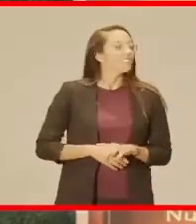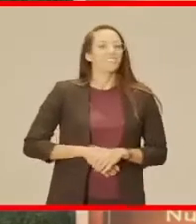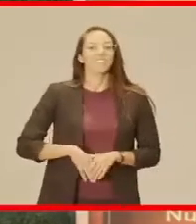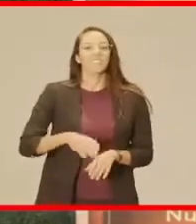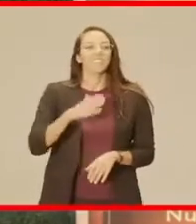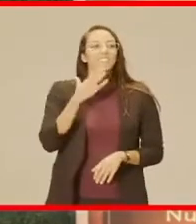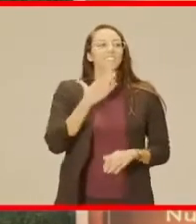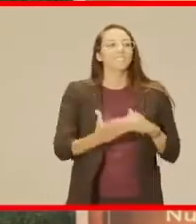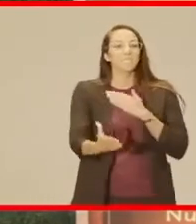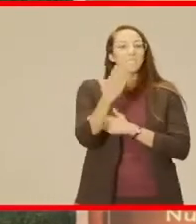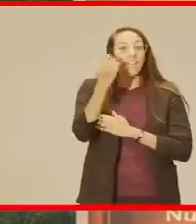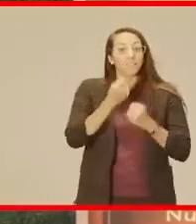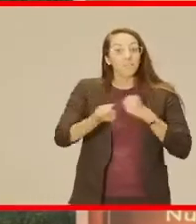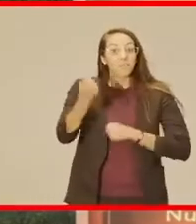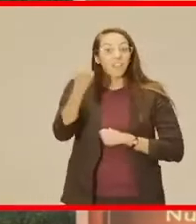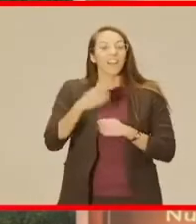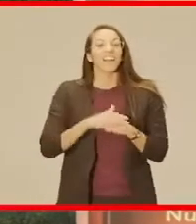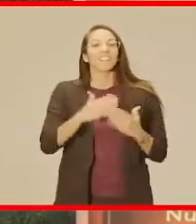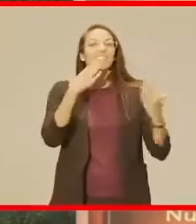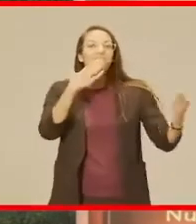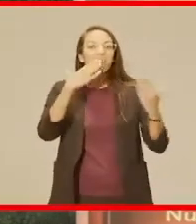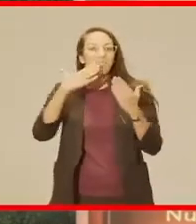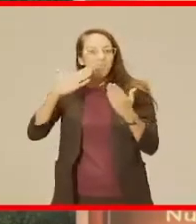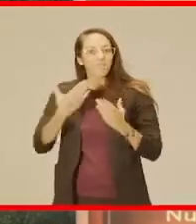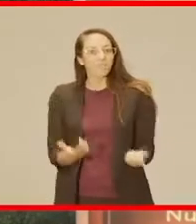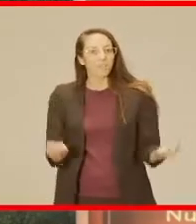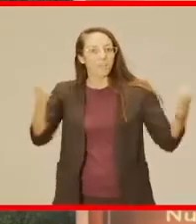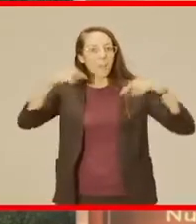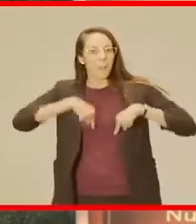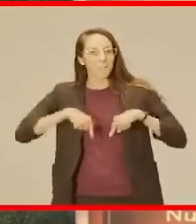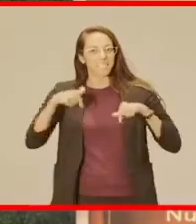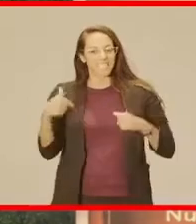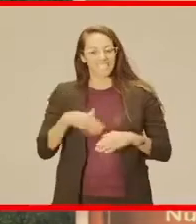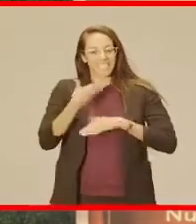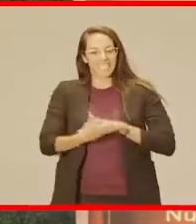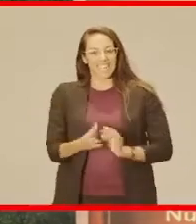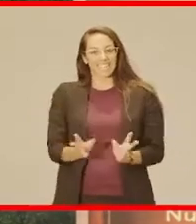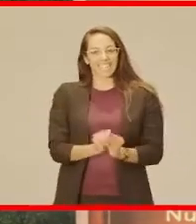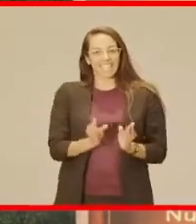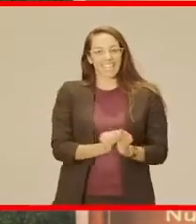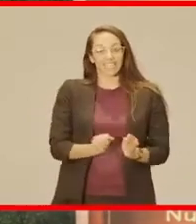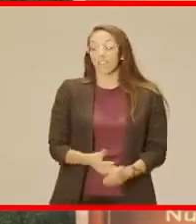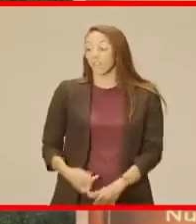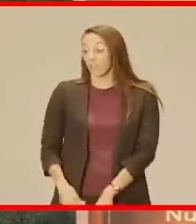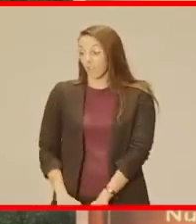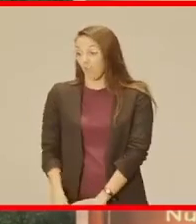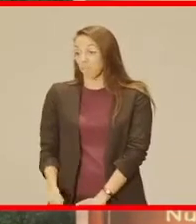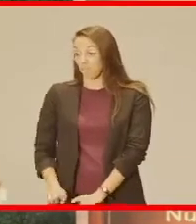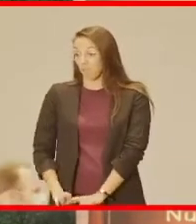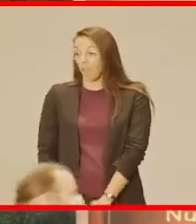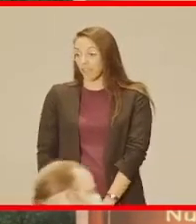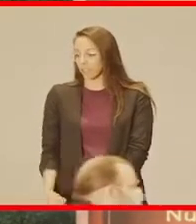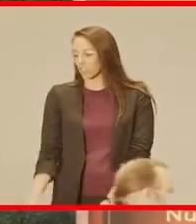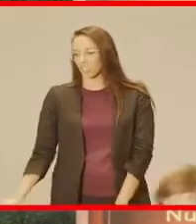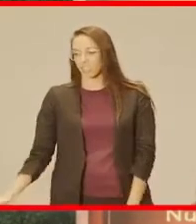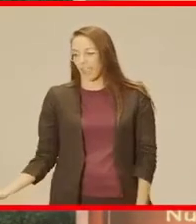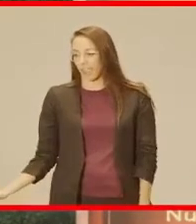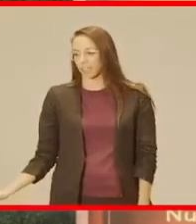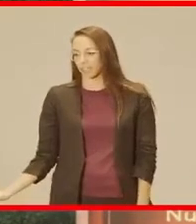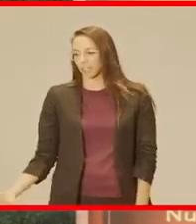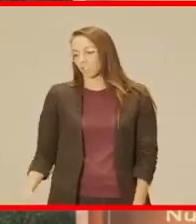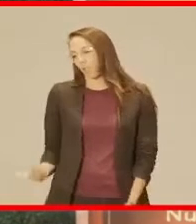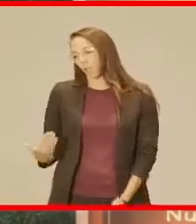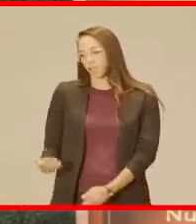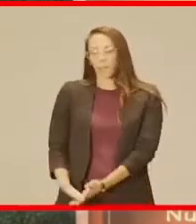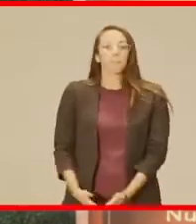Good morning, everyone. Thank you so much for joining us for this next session at the annual Family Cafe. Our next presenters are